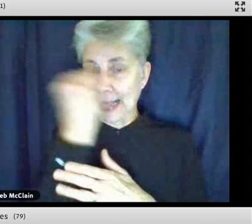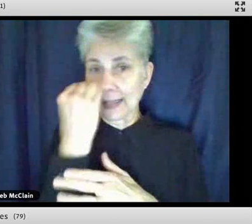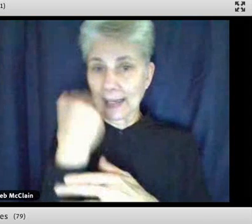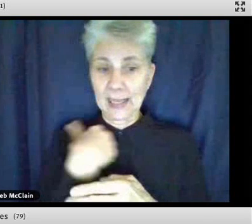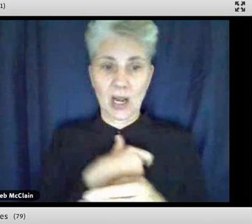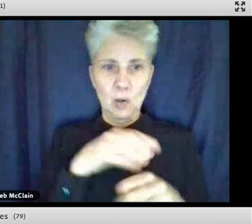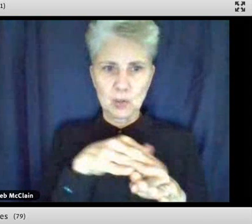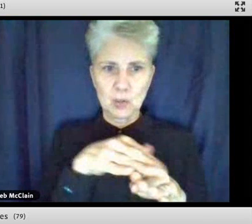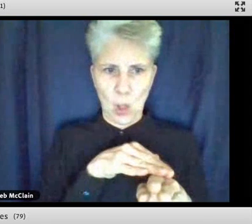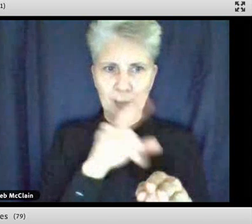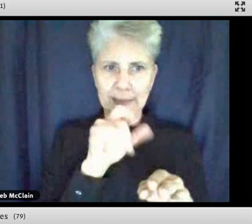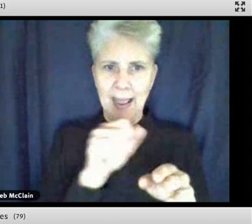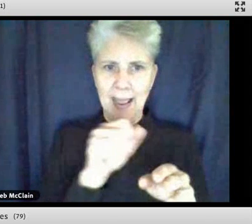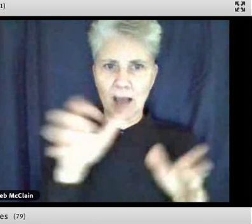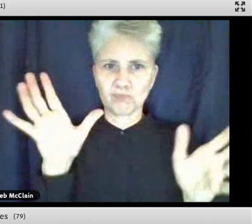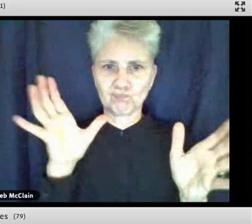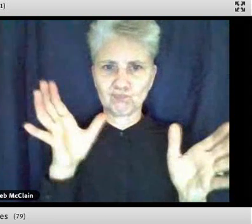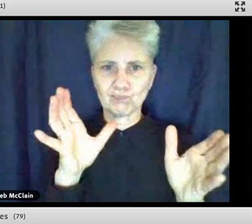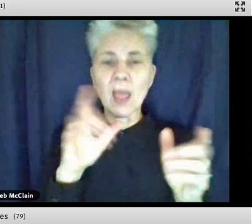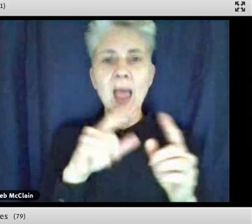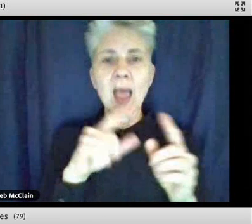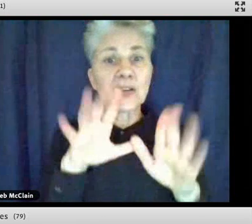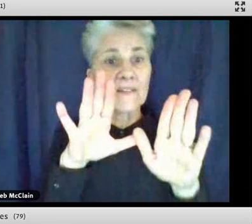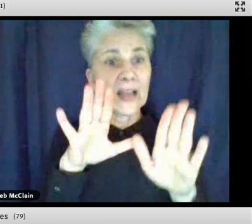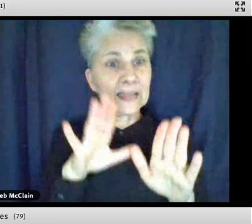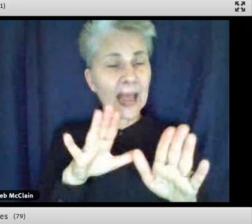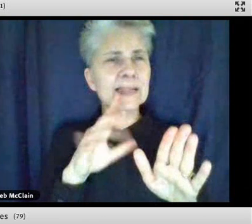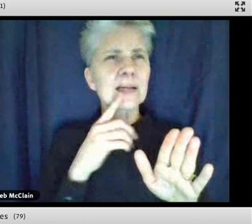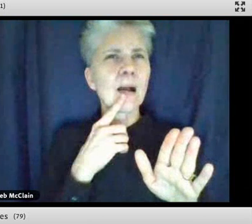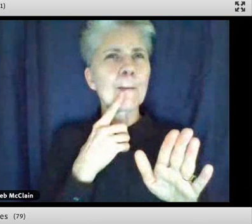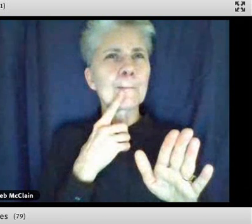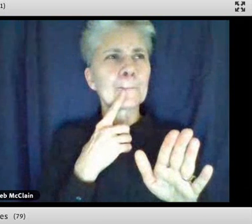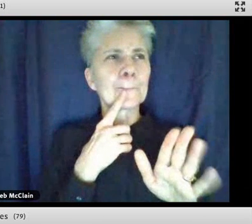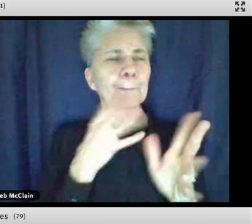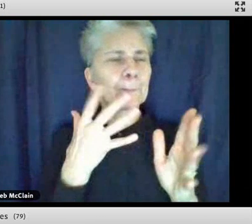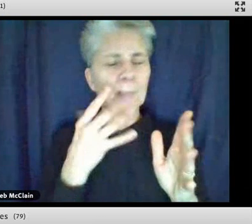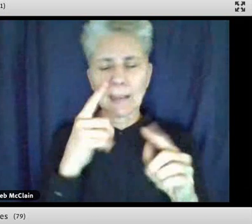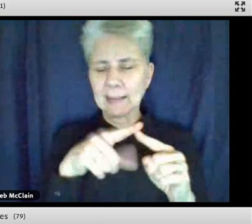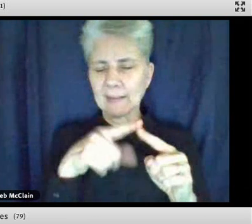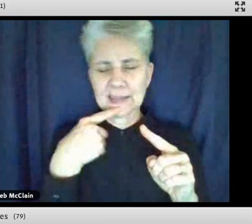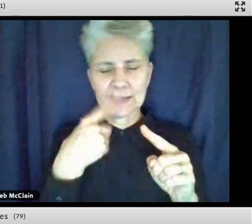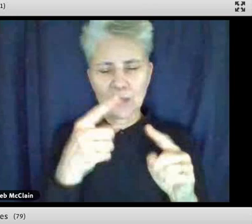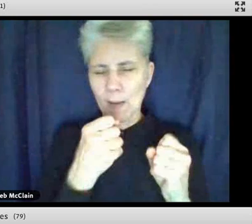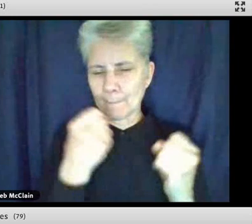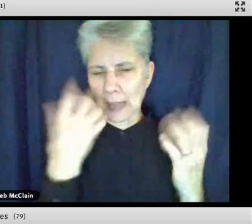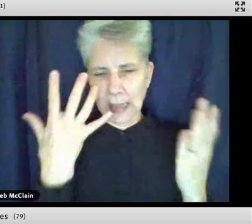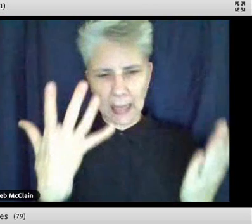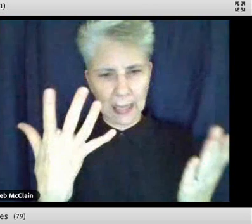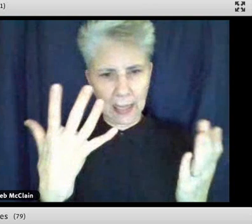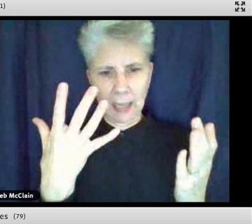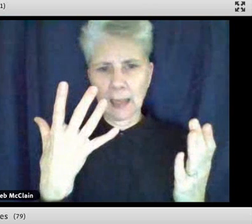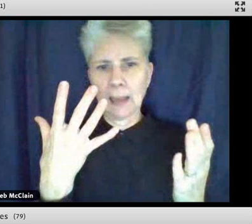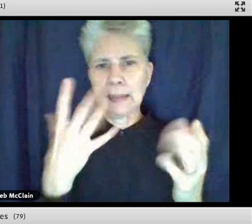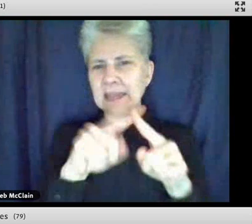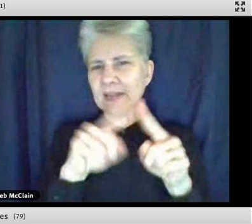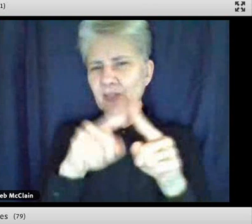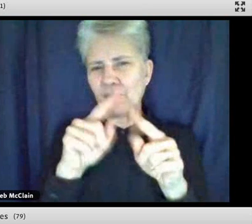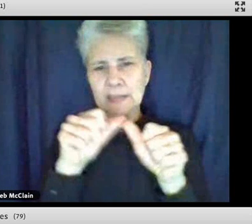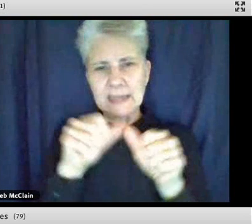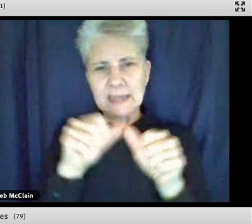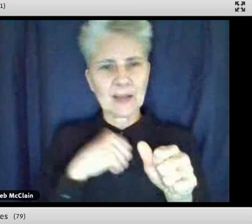slowing. And then there's a fantastic, uh, I can't even tell you how many hundreds of sites I've seen